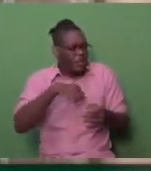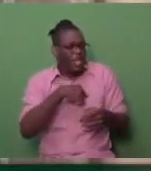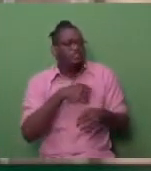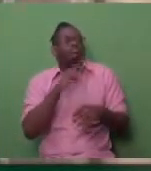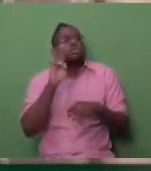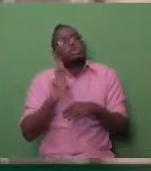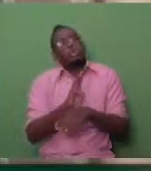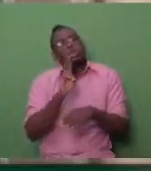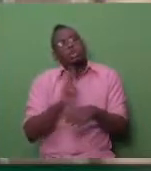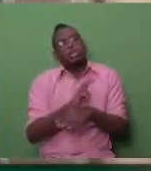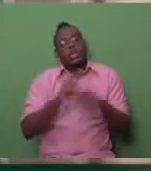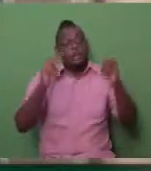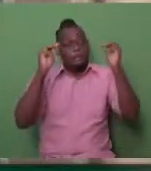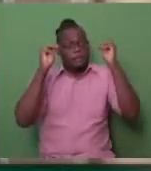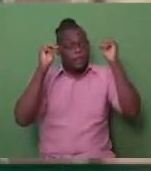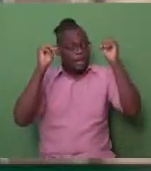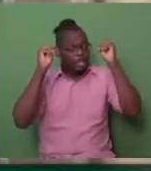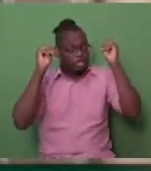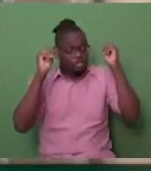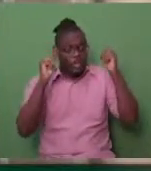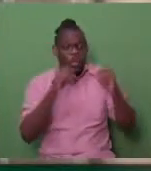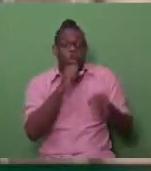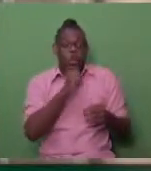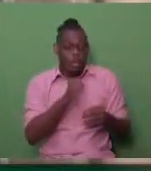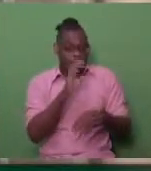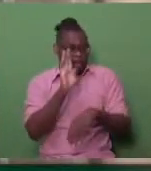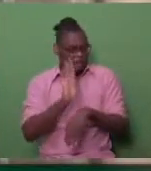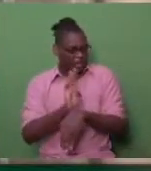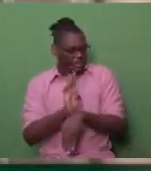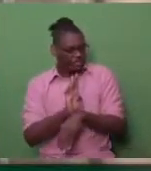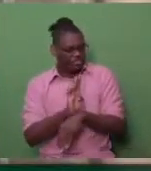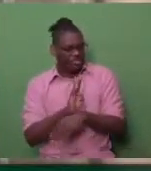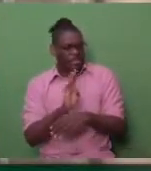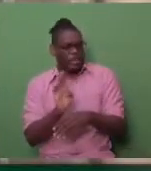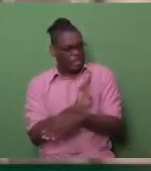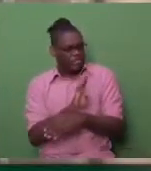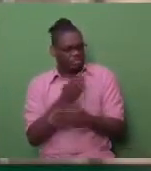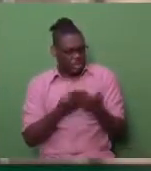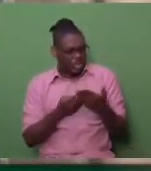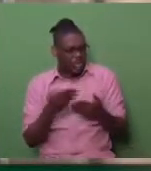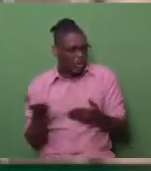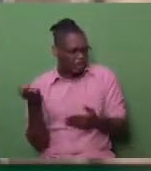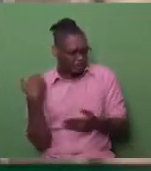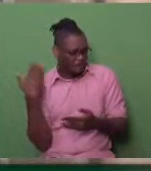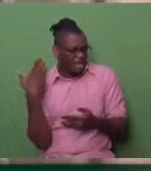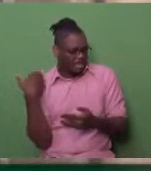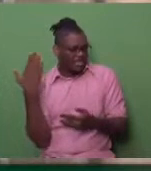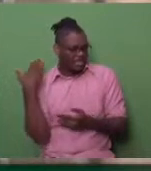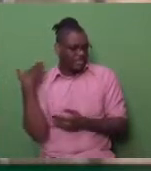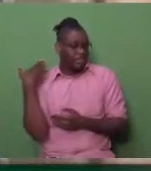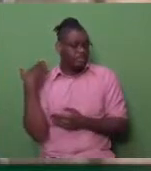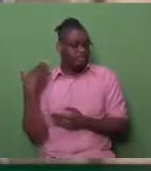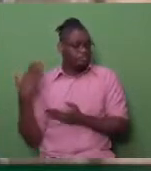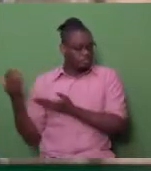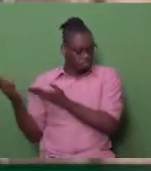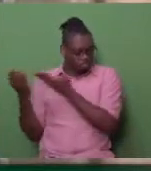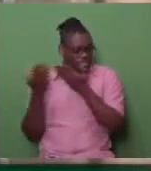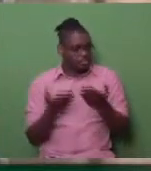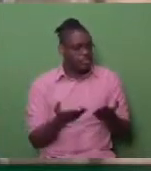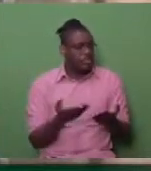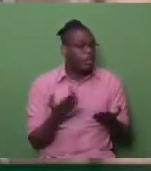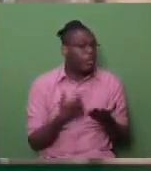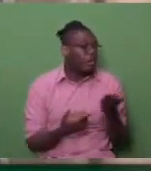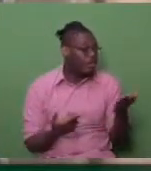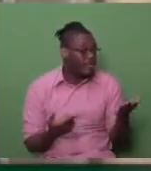budget under diversification, the minister admits, then he admitted, it takes 10 days to start a